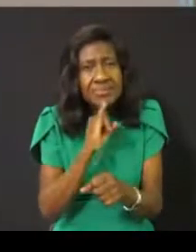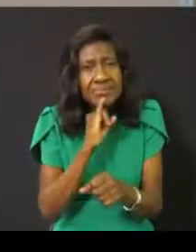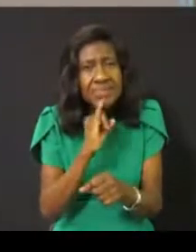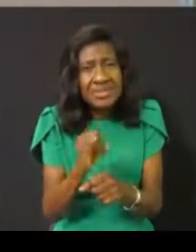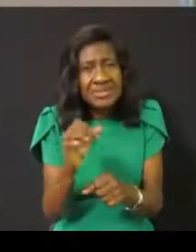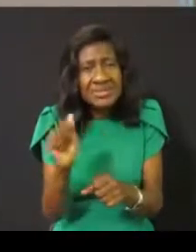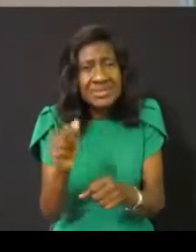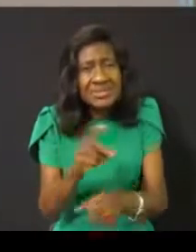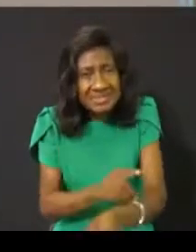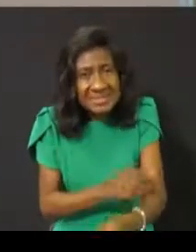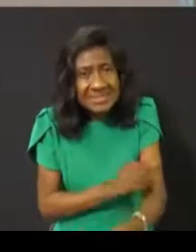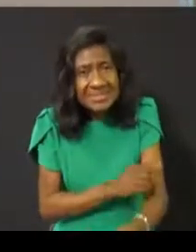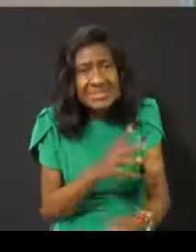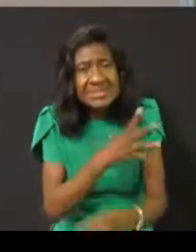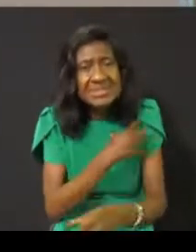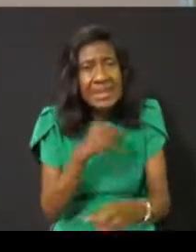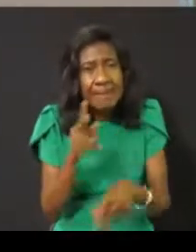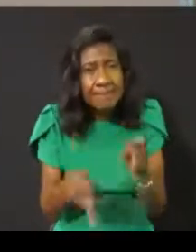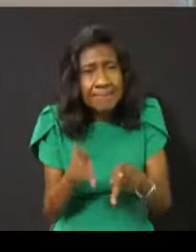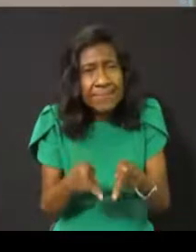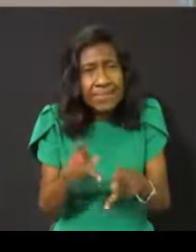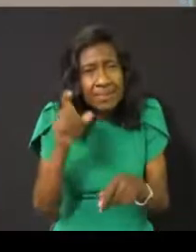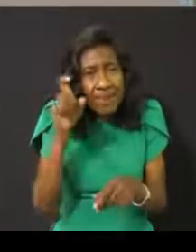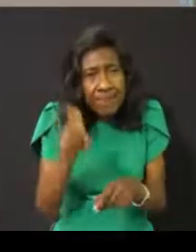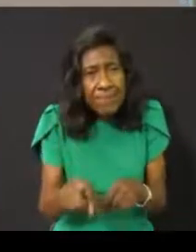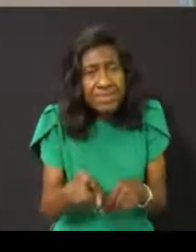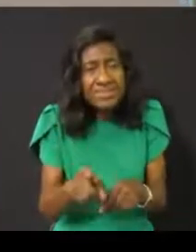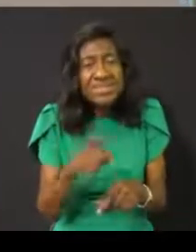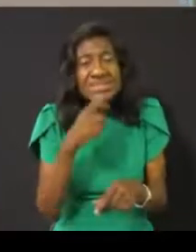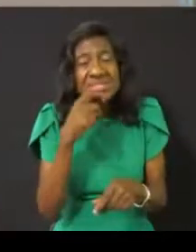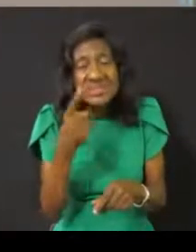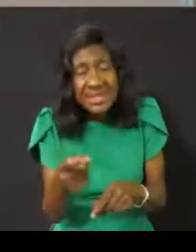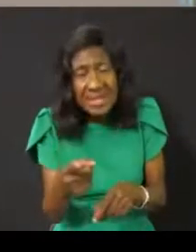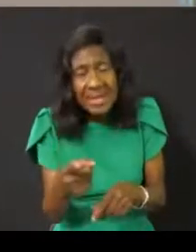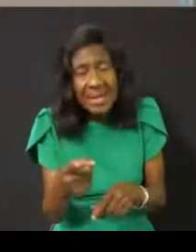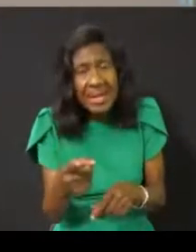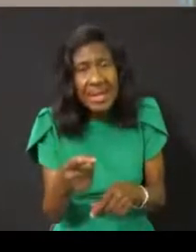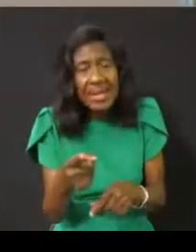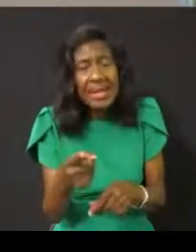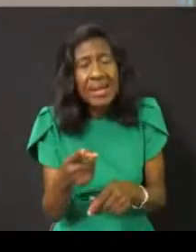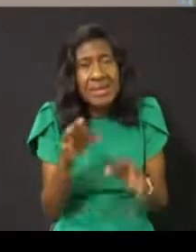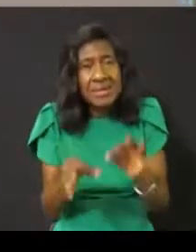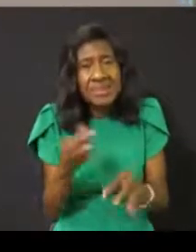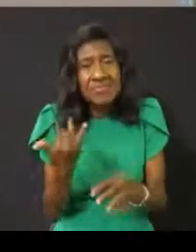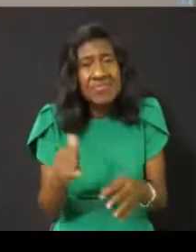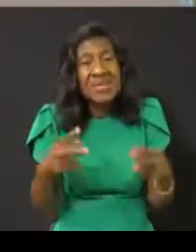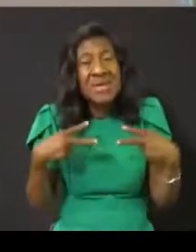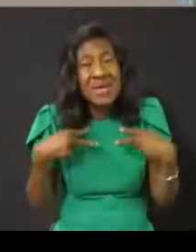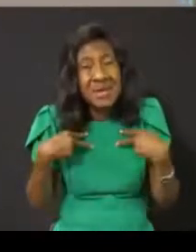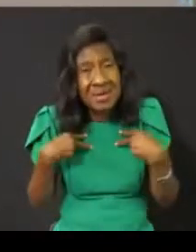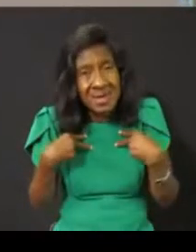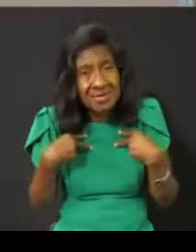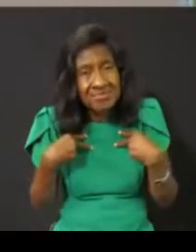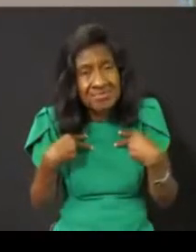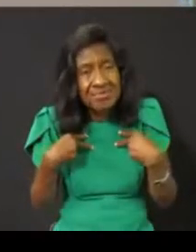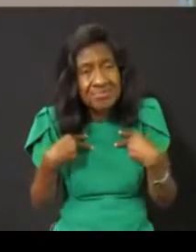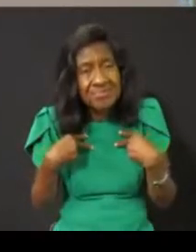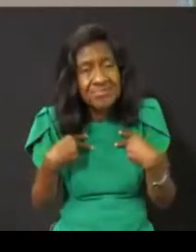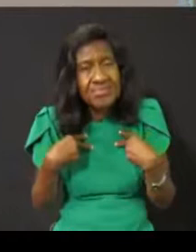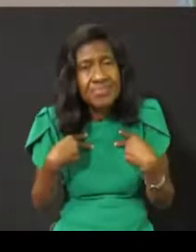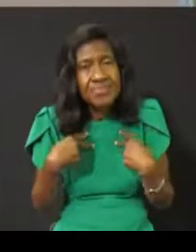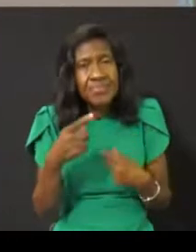notifiable disease and persons are obligated to report their status. Let me say, an ounce